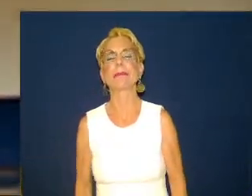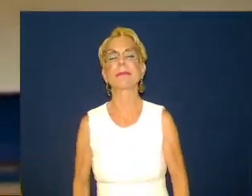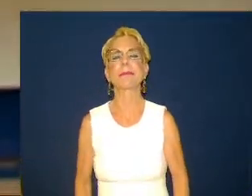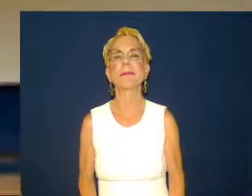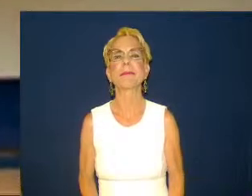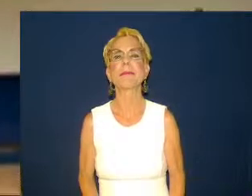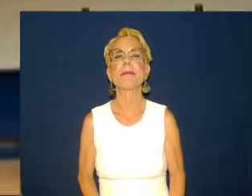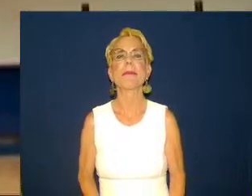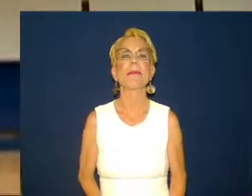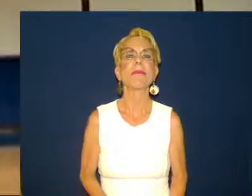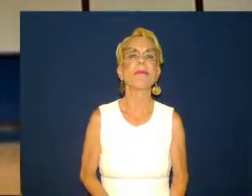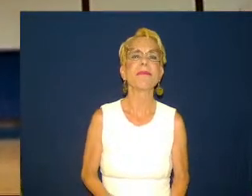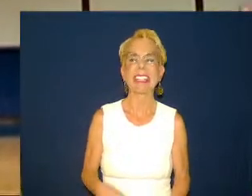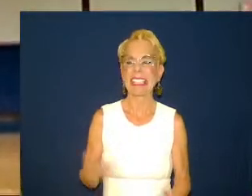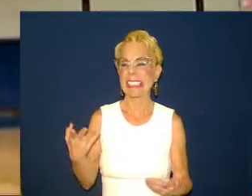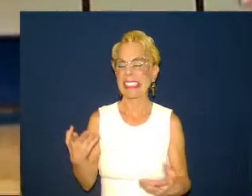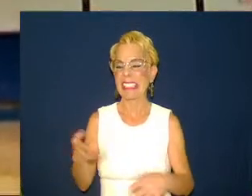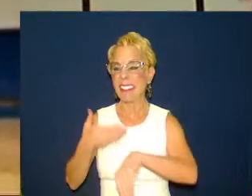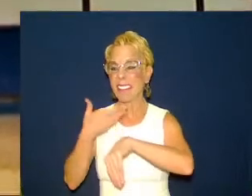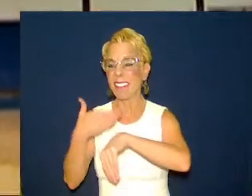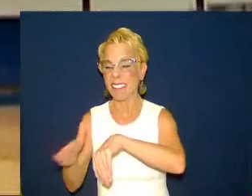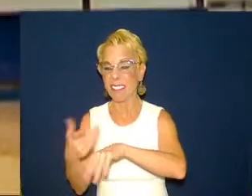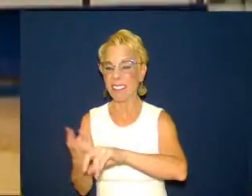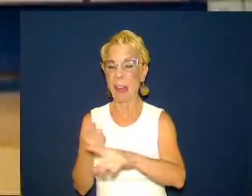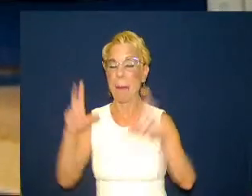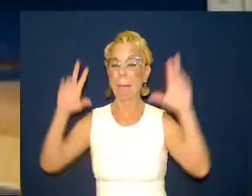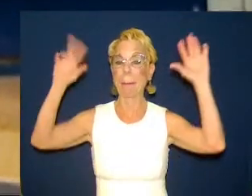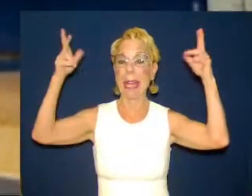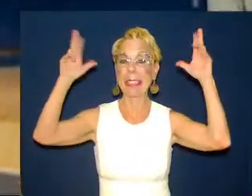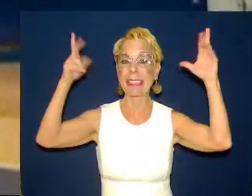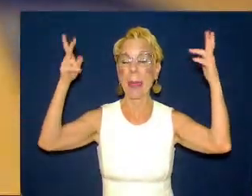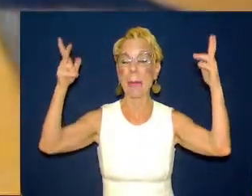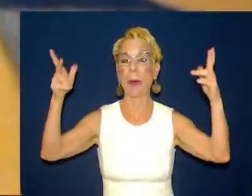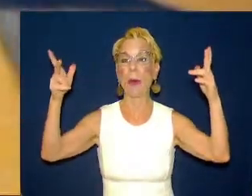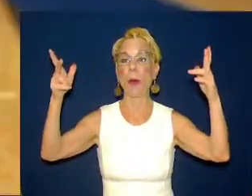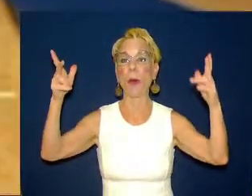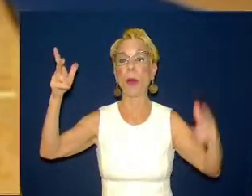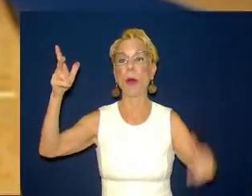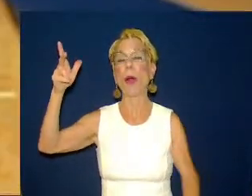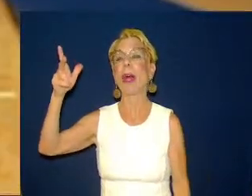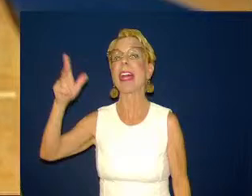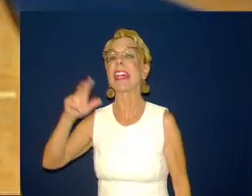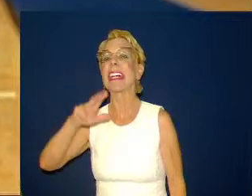Cut from the high school basketball team, he went home, locked himself in his room, and cried.